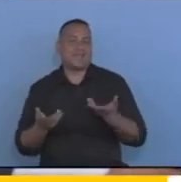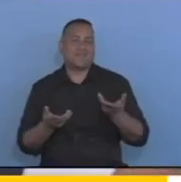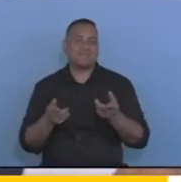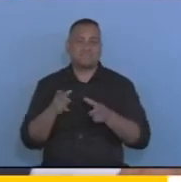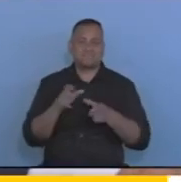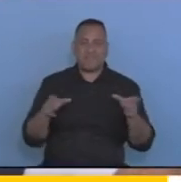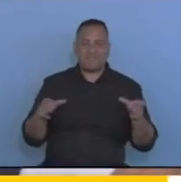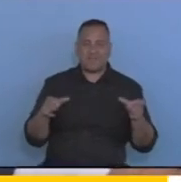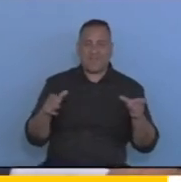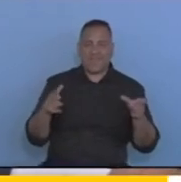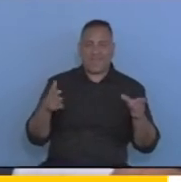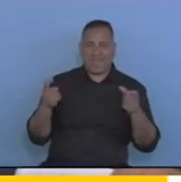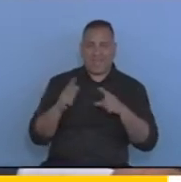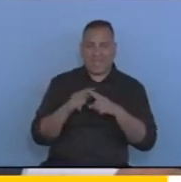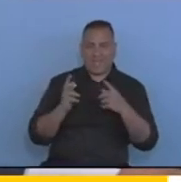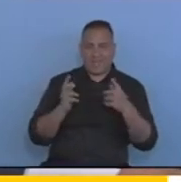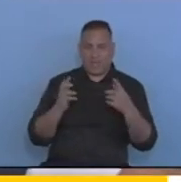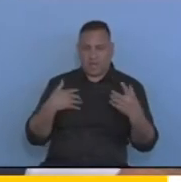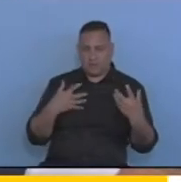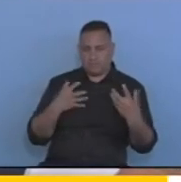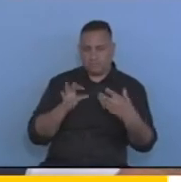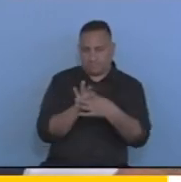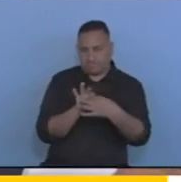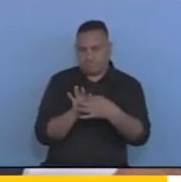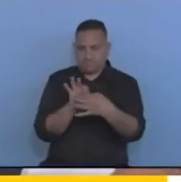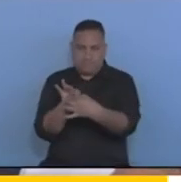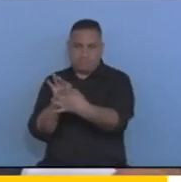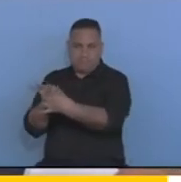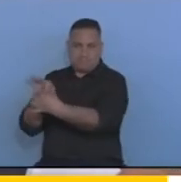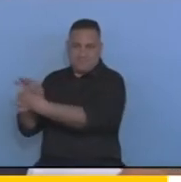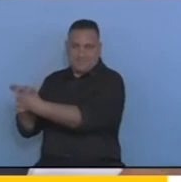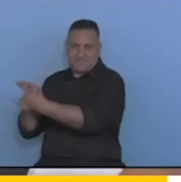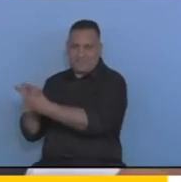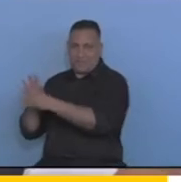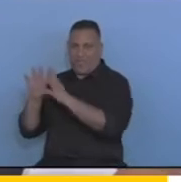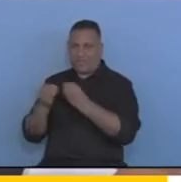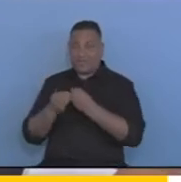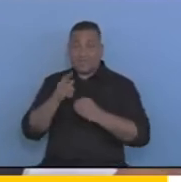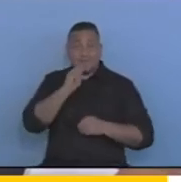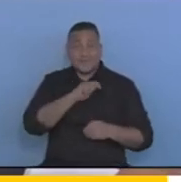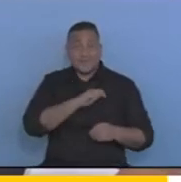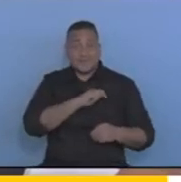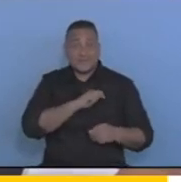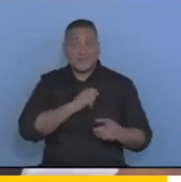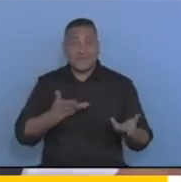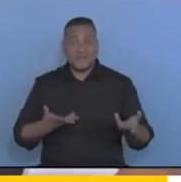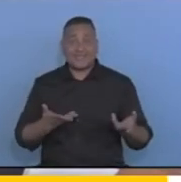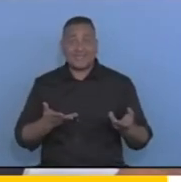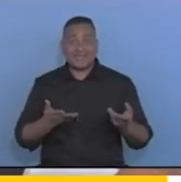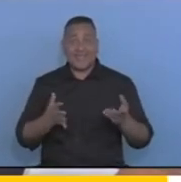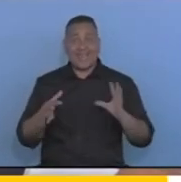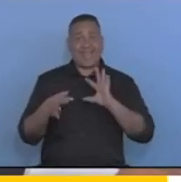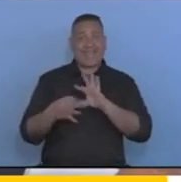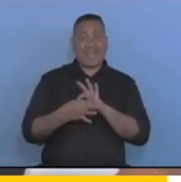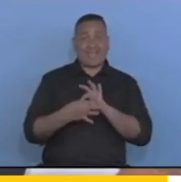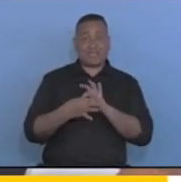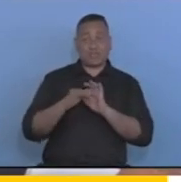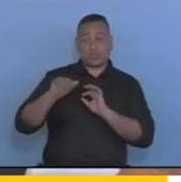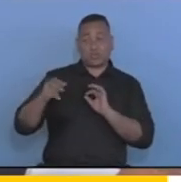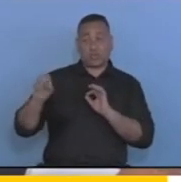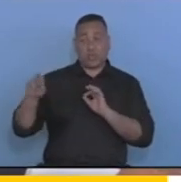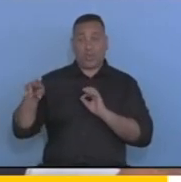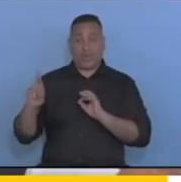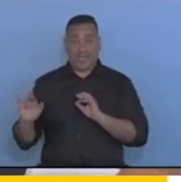together. Yes, certainly we do. Certainly we do. So in the joinery, that is where we